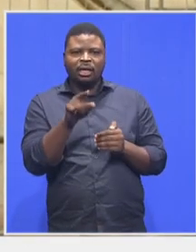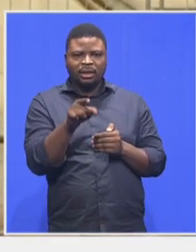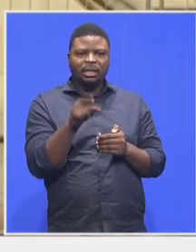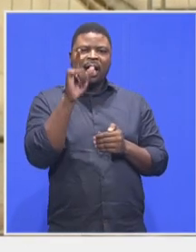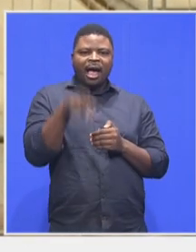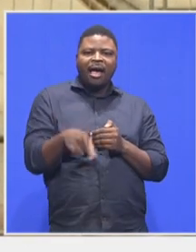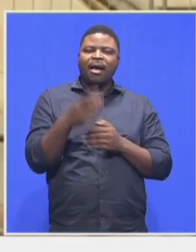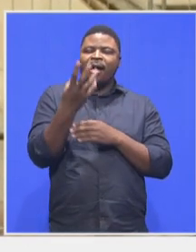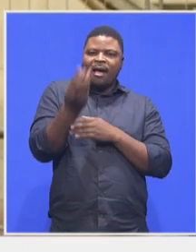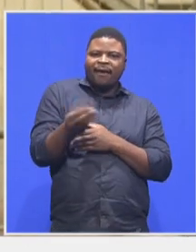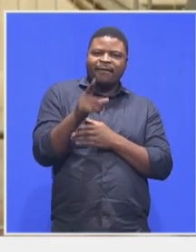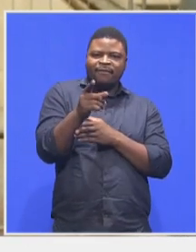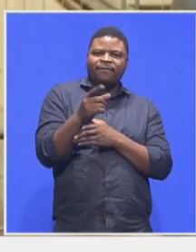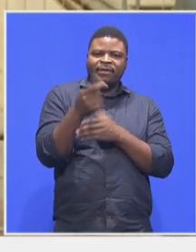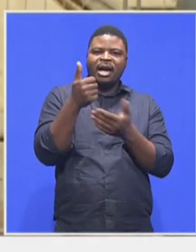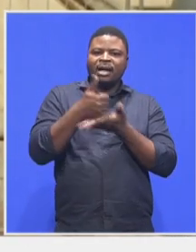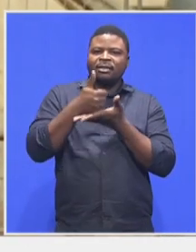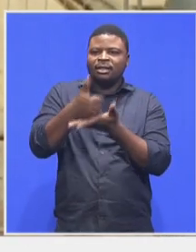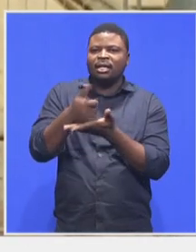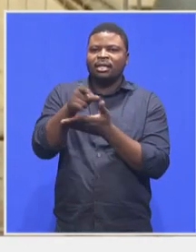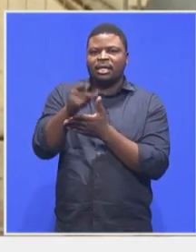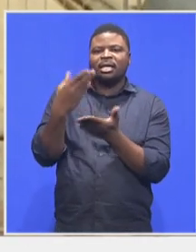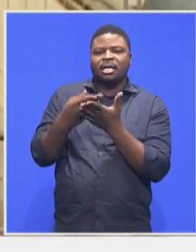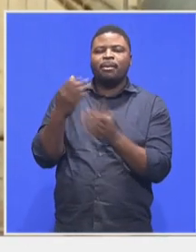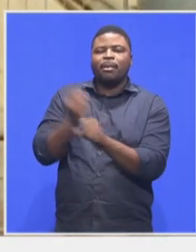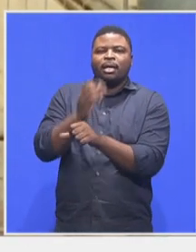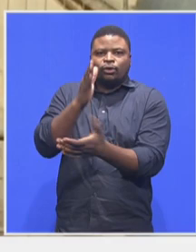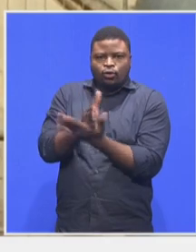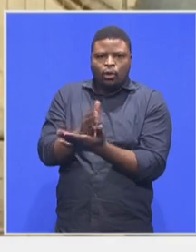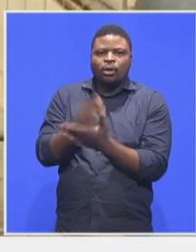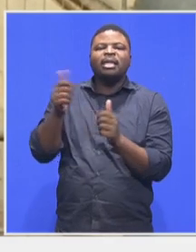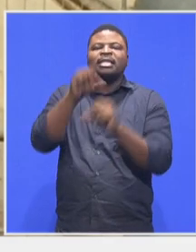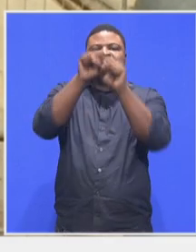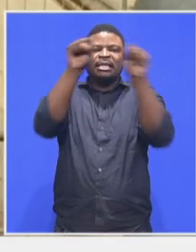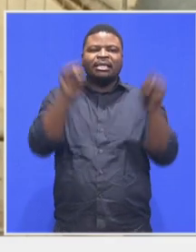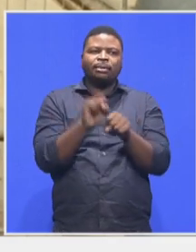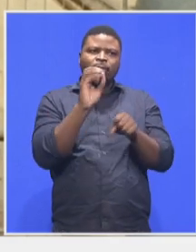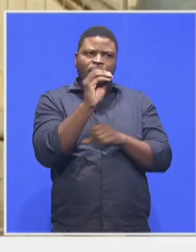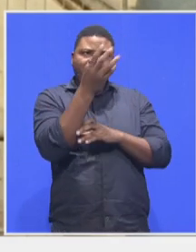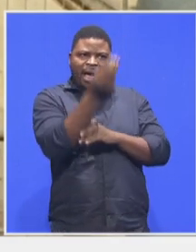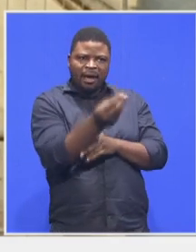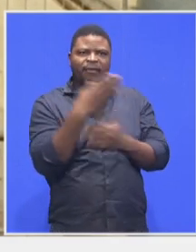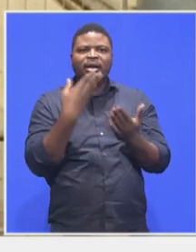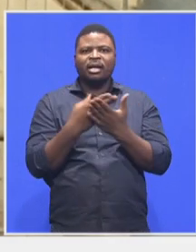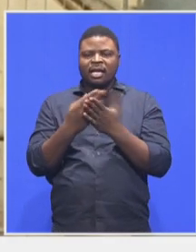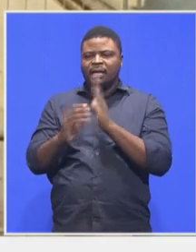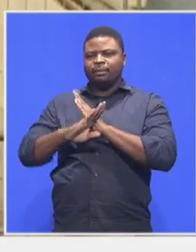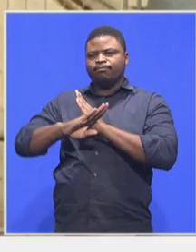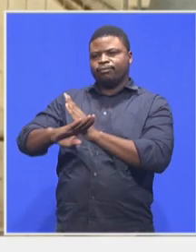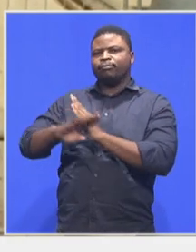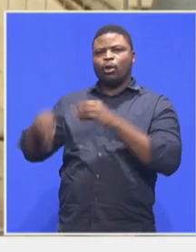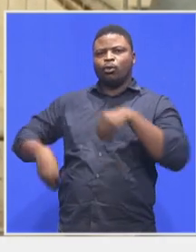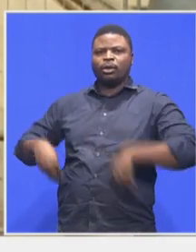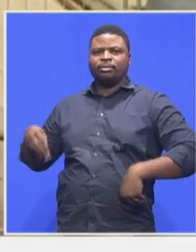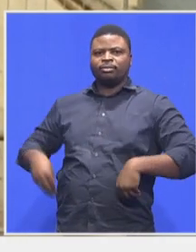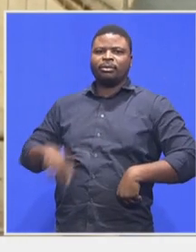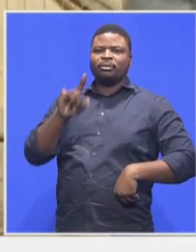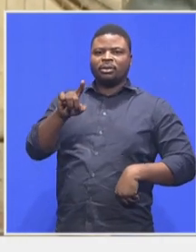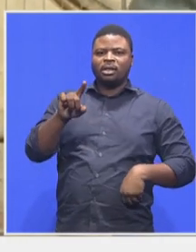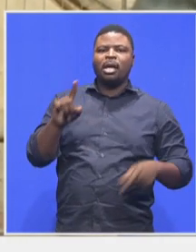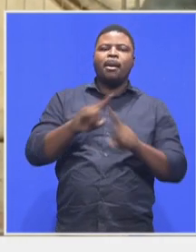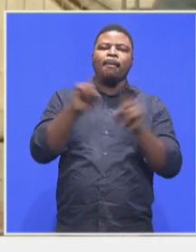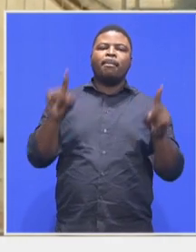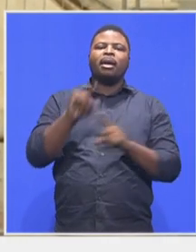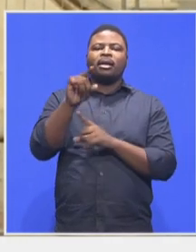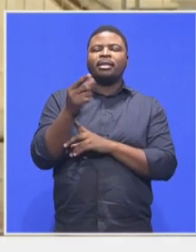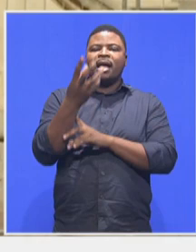that government is not defrauded. As we are saying that during COVID, by the way, there are a lot of people who provided what